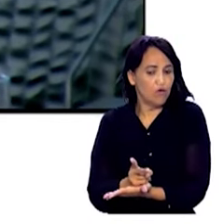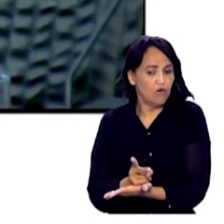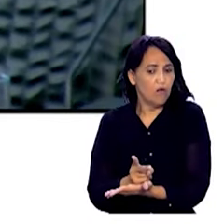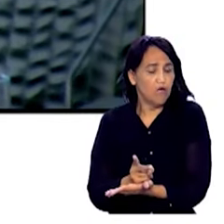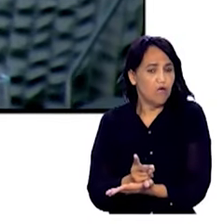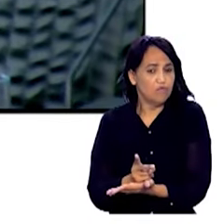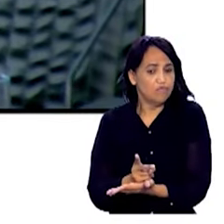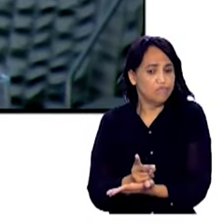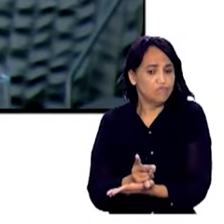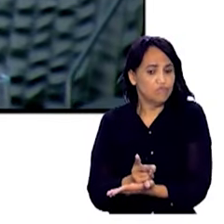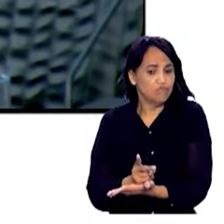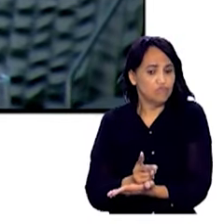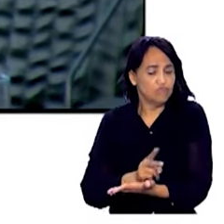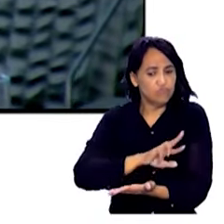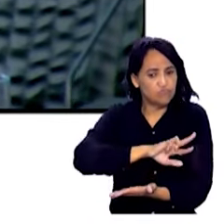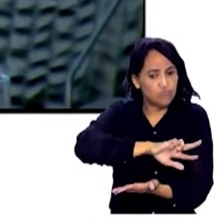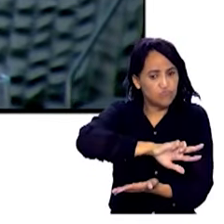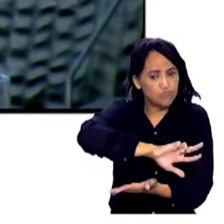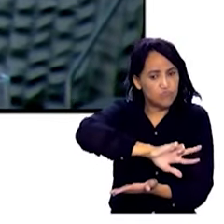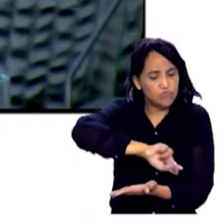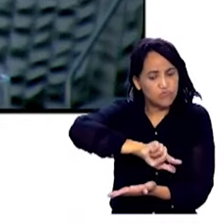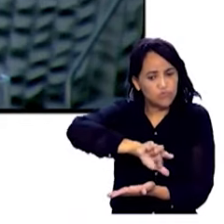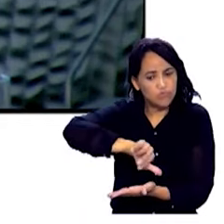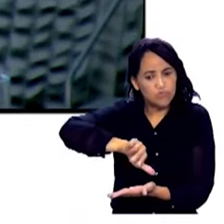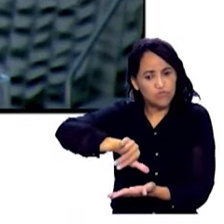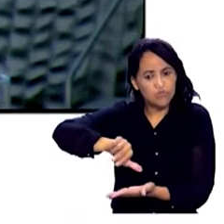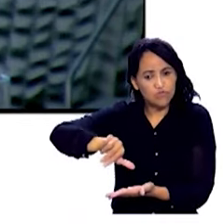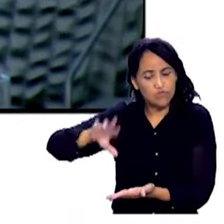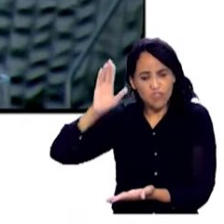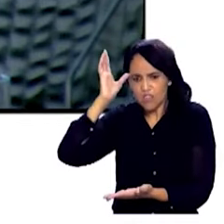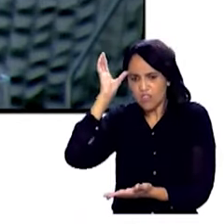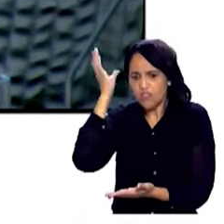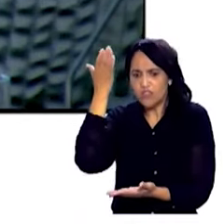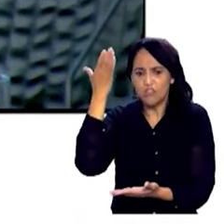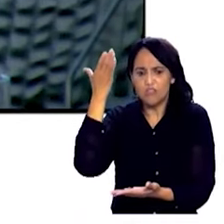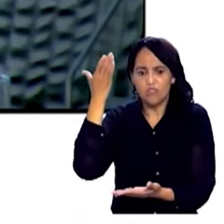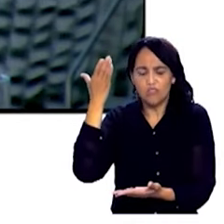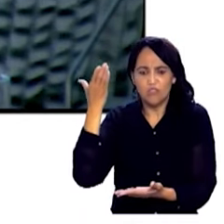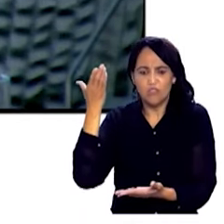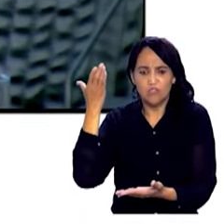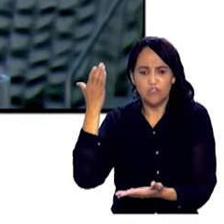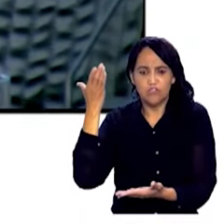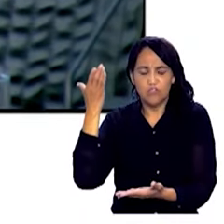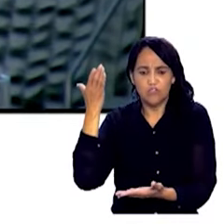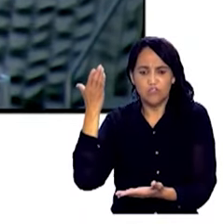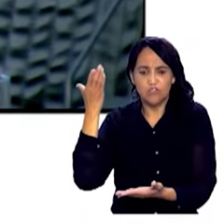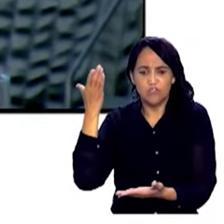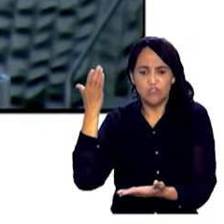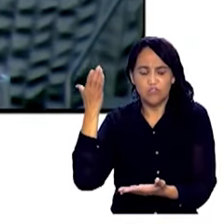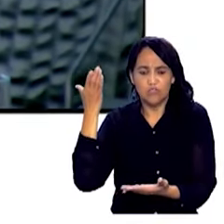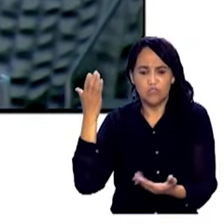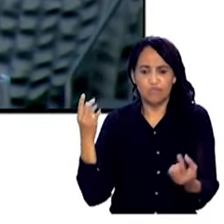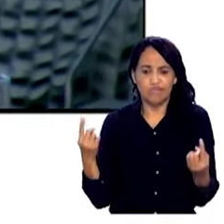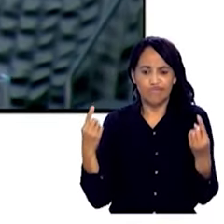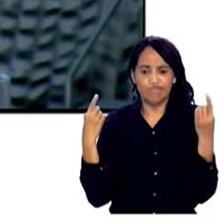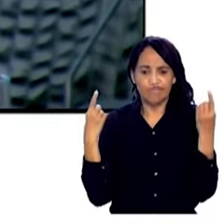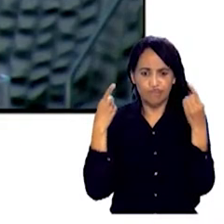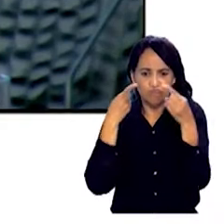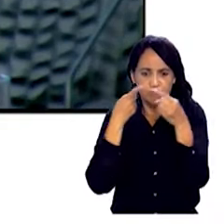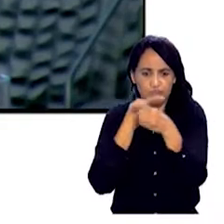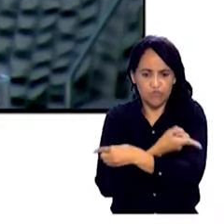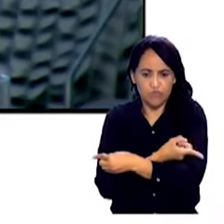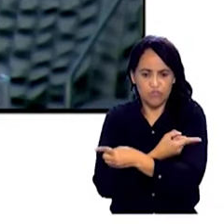unpopular decision the cour Public trust rating H 80% as recently